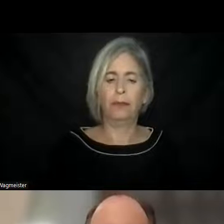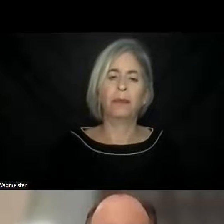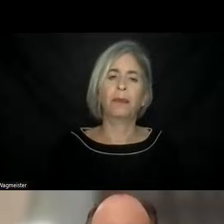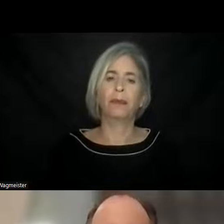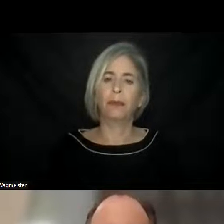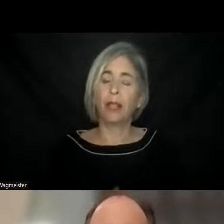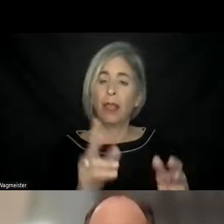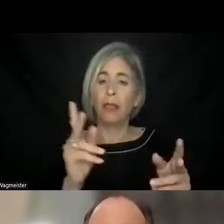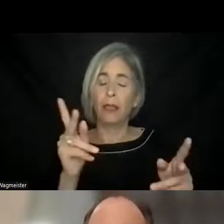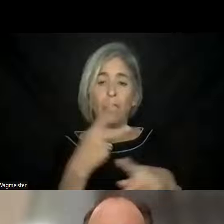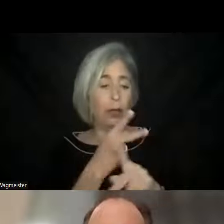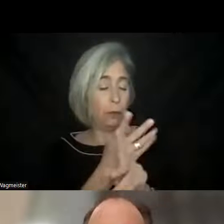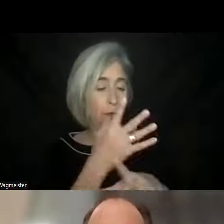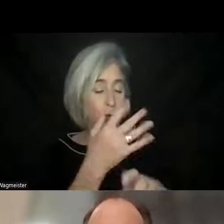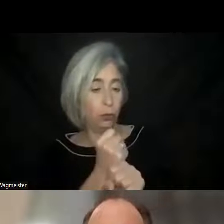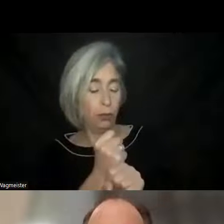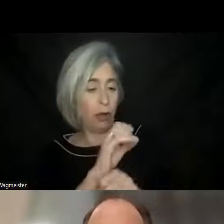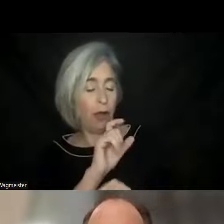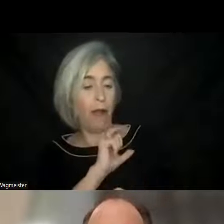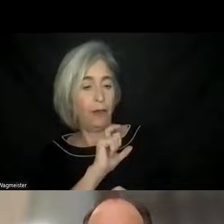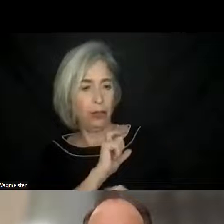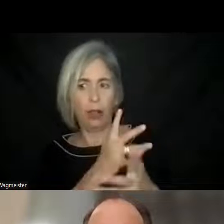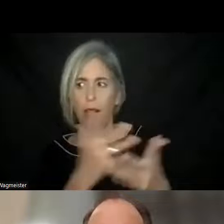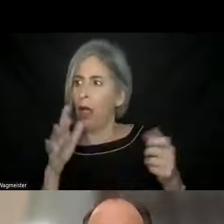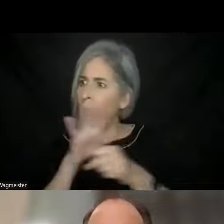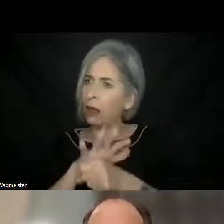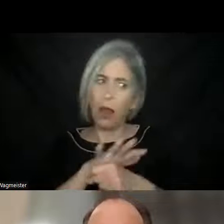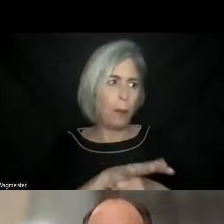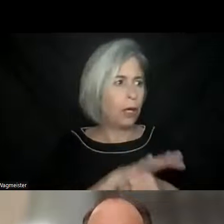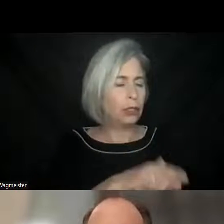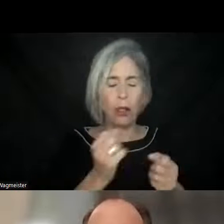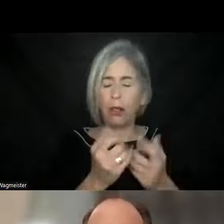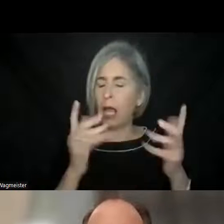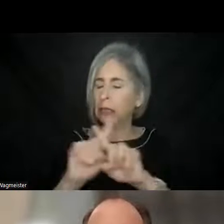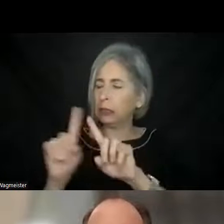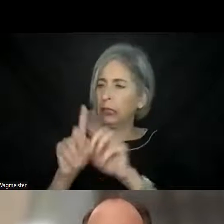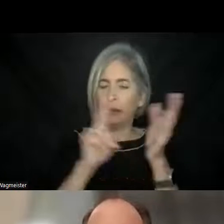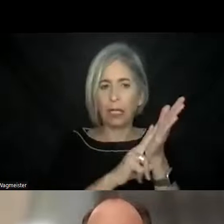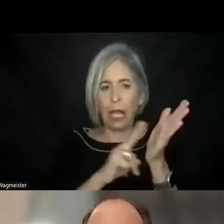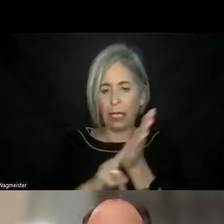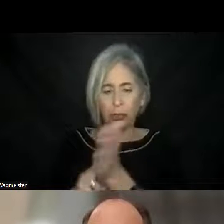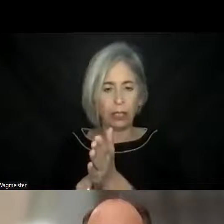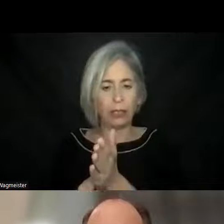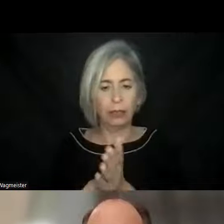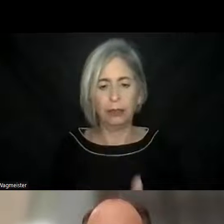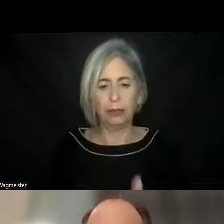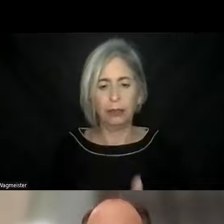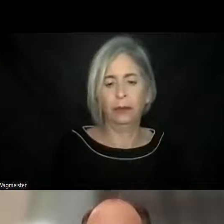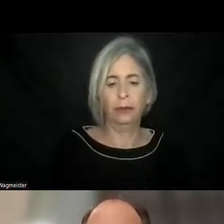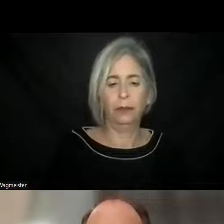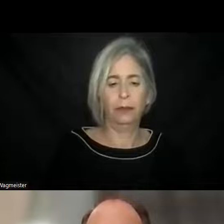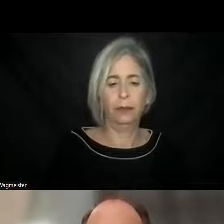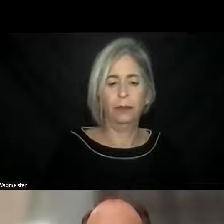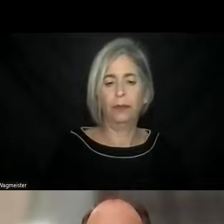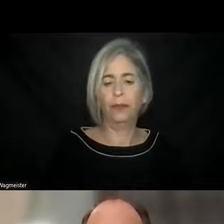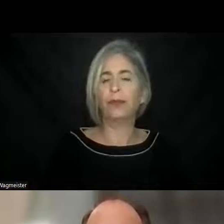the procurement officers are under a great deal of pressure to go off and go through a lot of different contracts. And this is just often a bullet point, which is in a contract